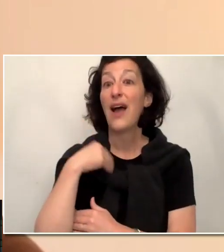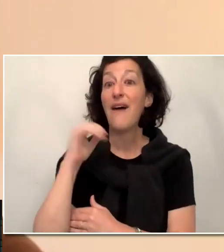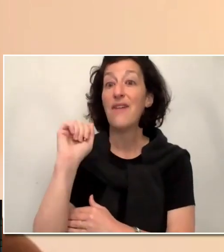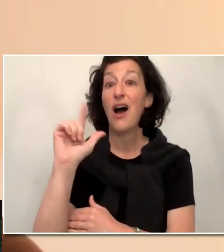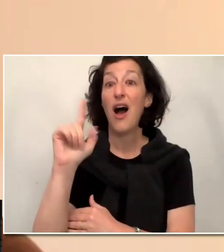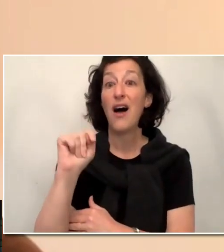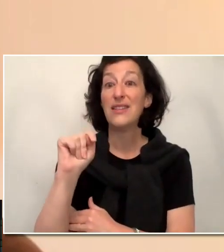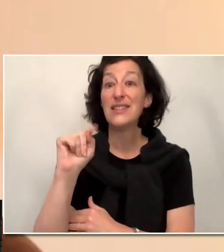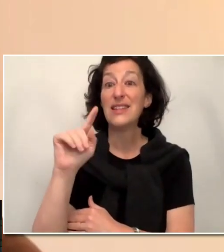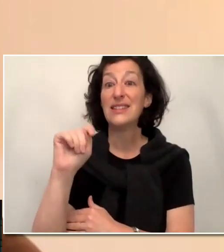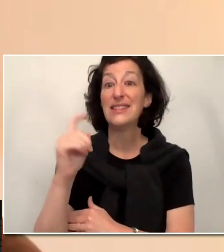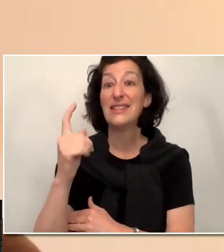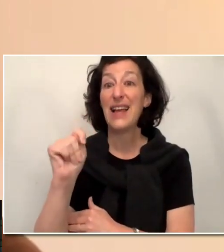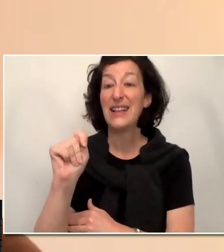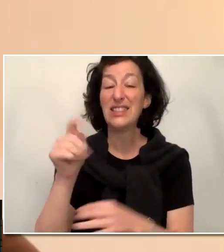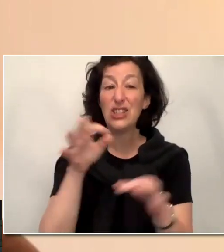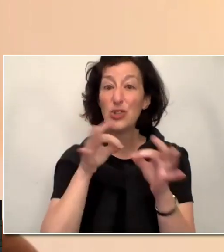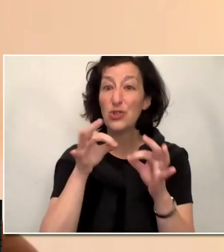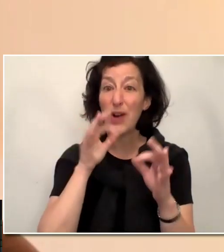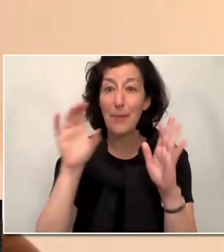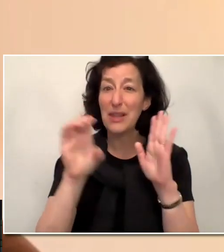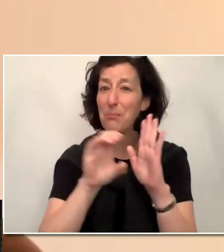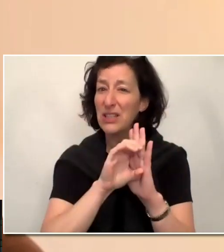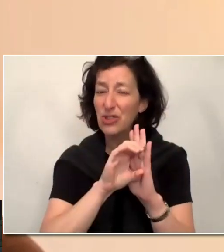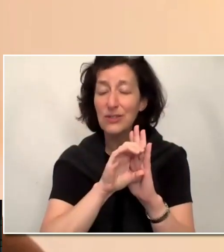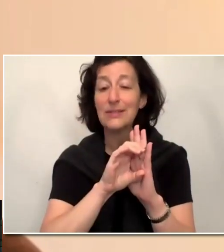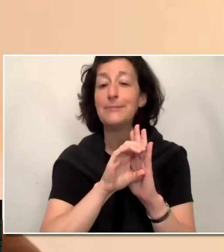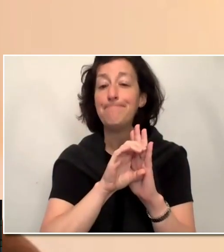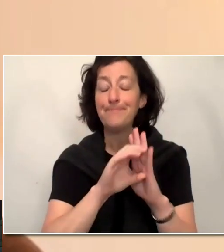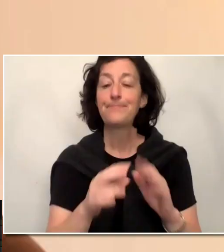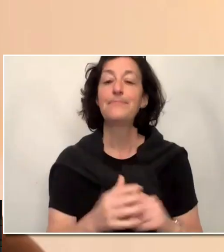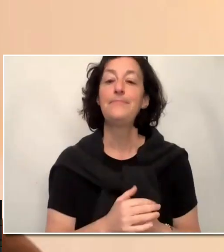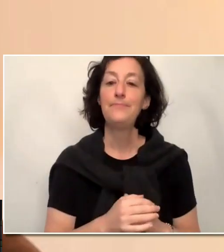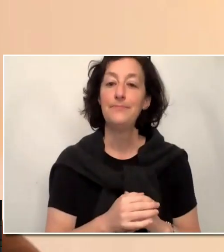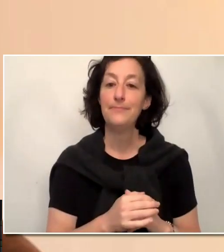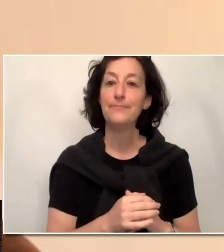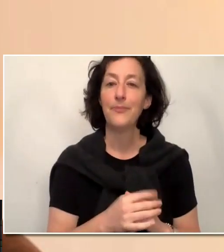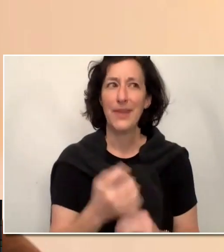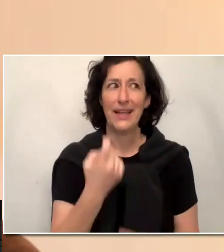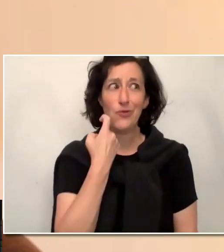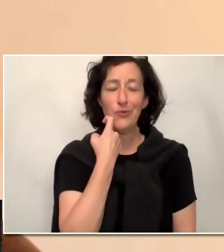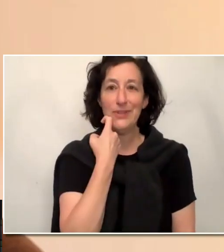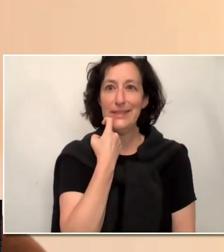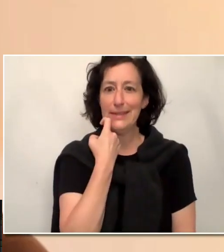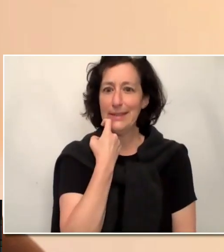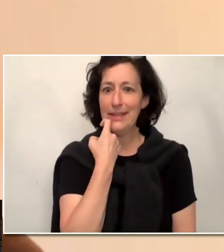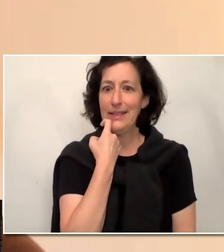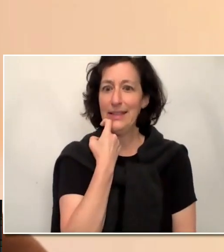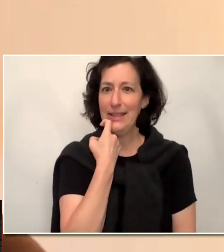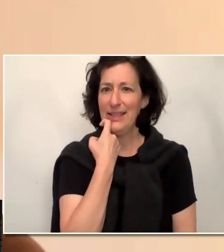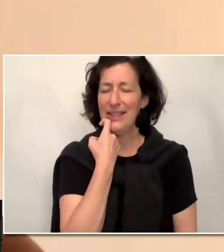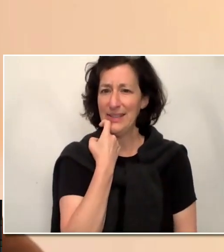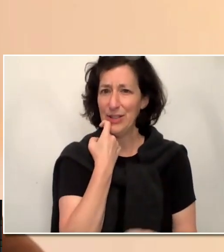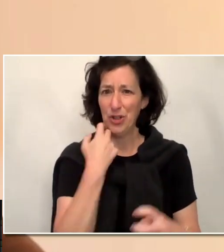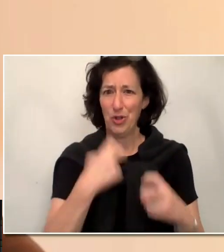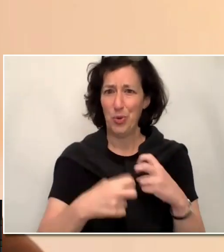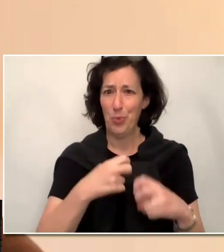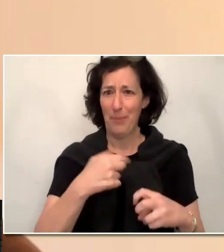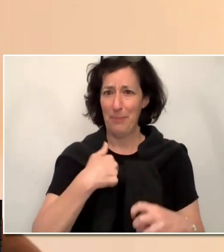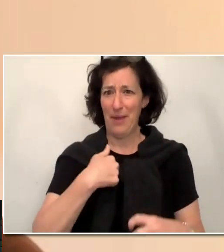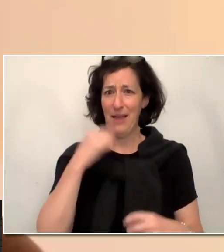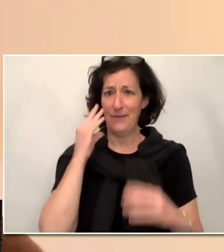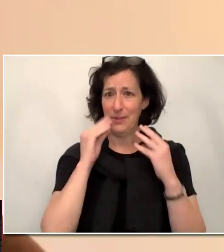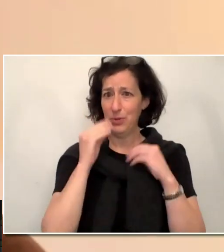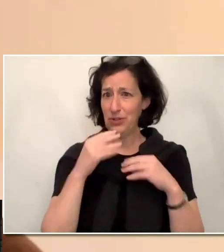the photos, and my lately big uh, problem that I've noticed